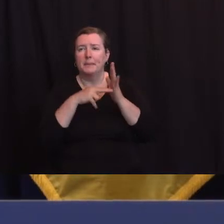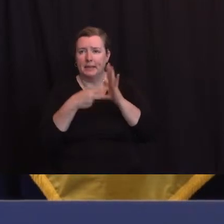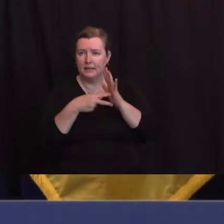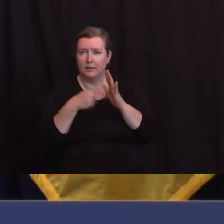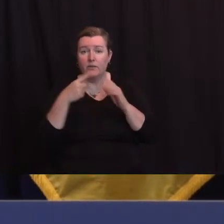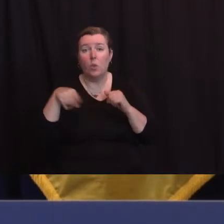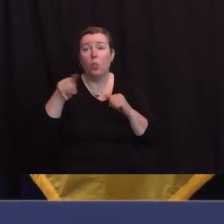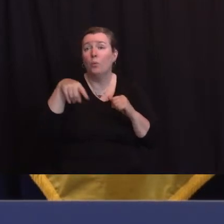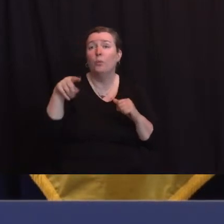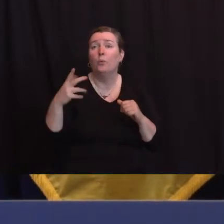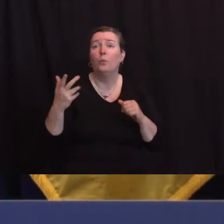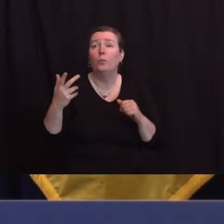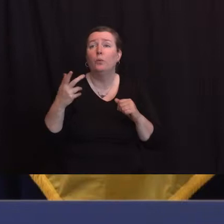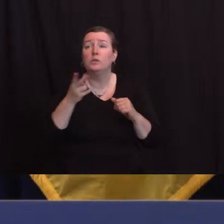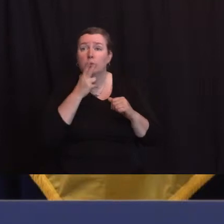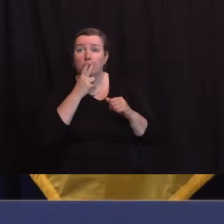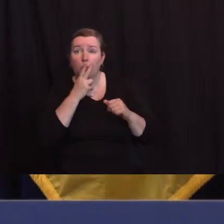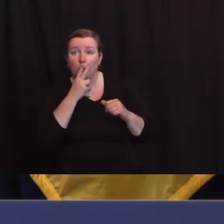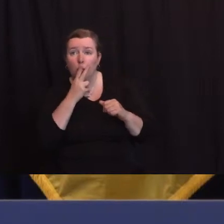to become eligible.